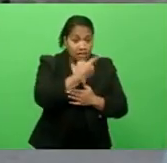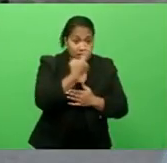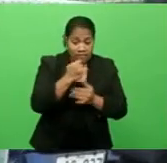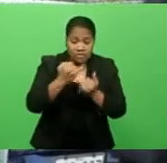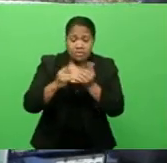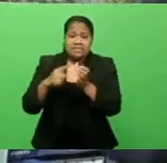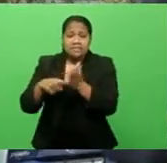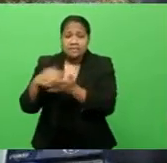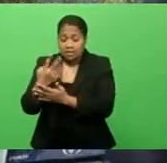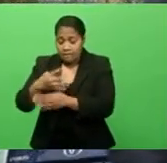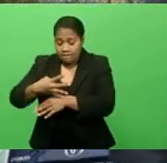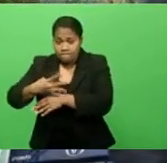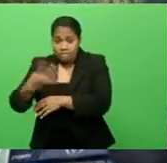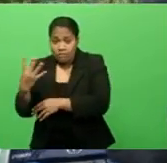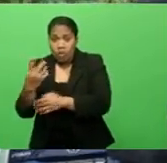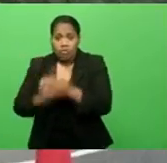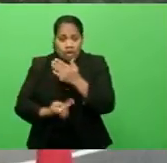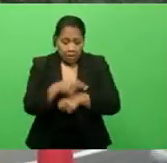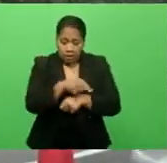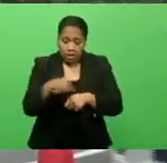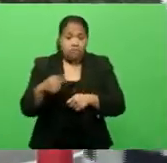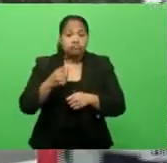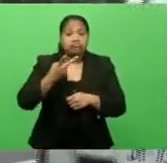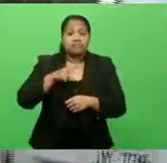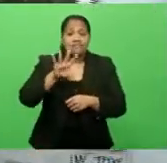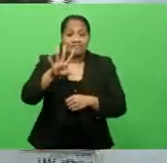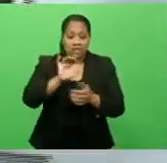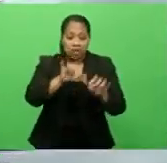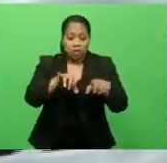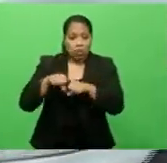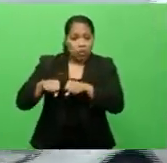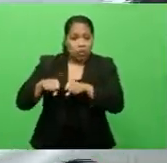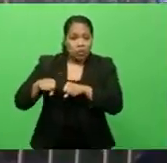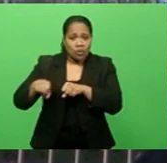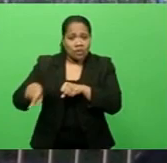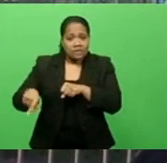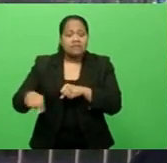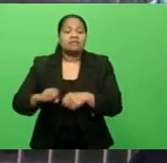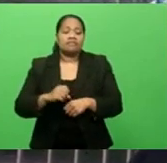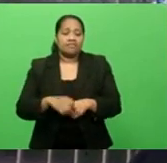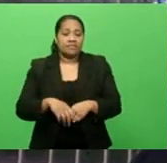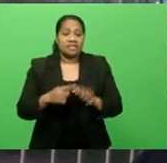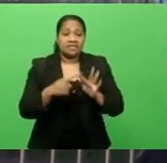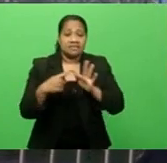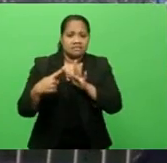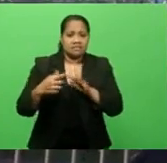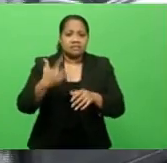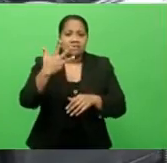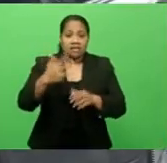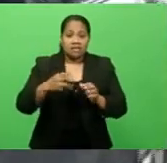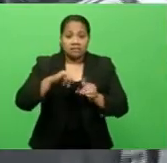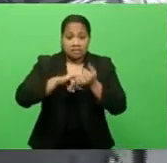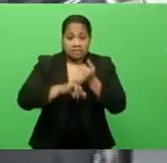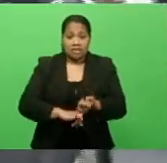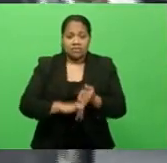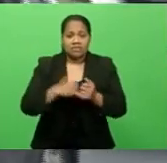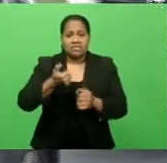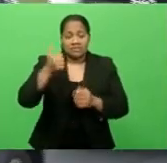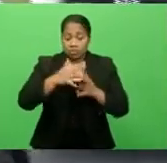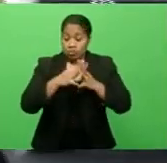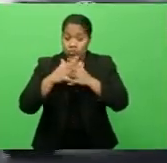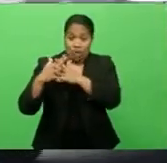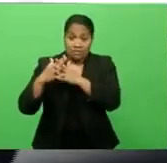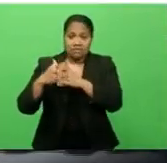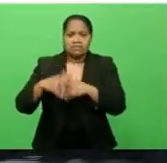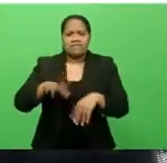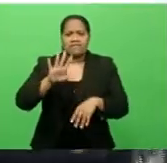a.m., 25 arrests were recorded. The Eastern Division recorded 9 cases, Southern 6 cases, West 5 cases,